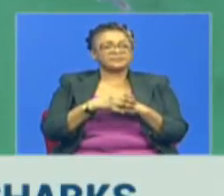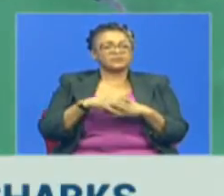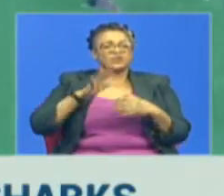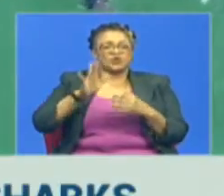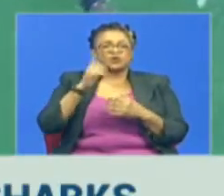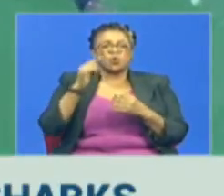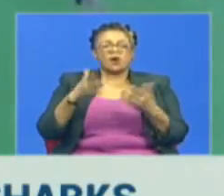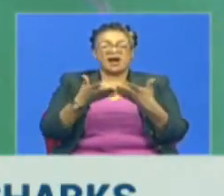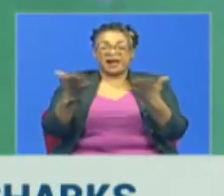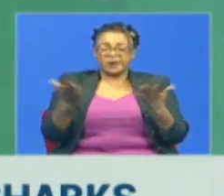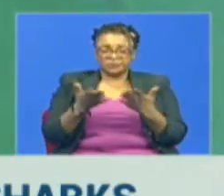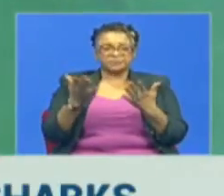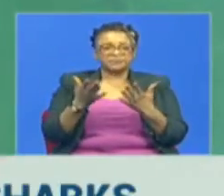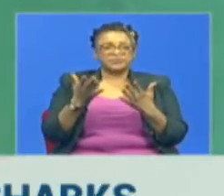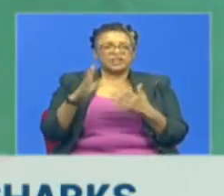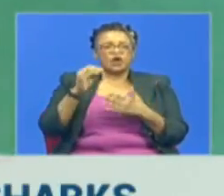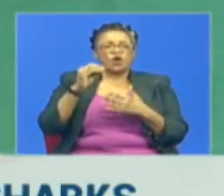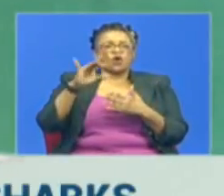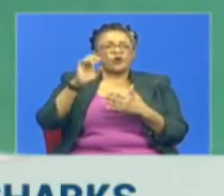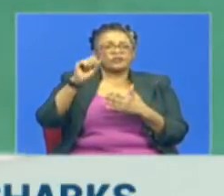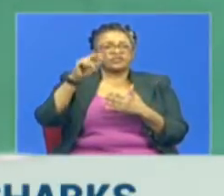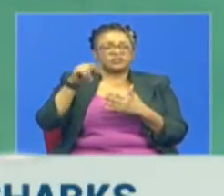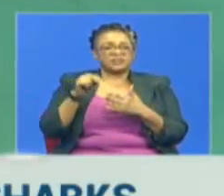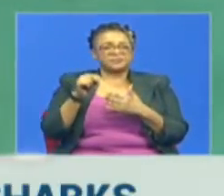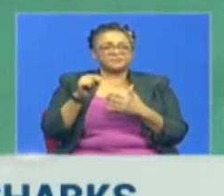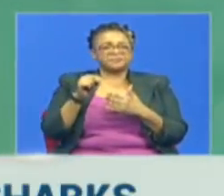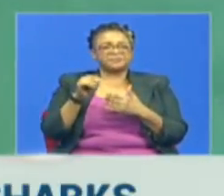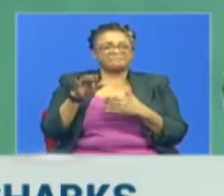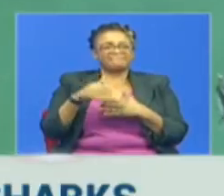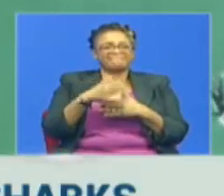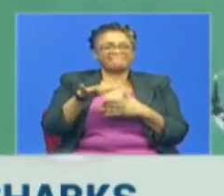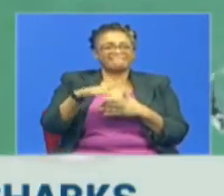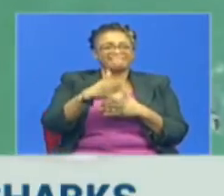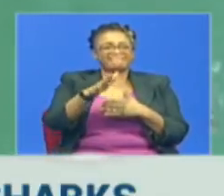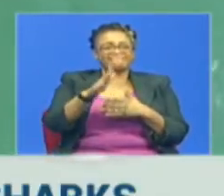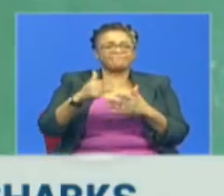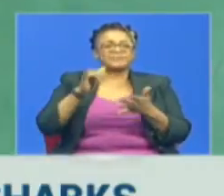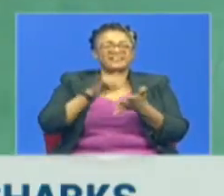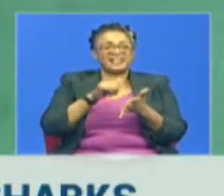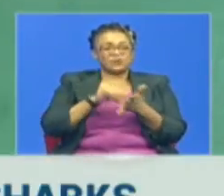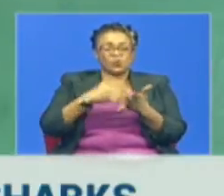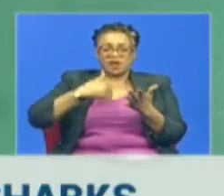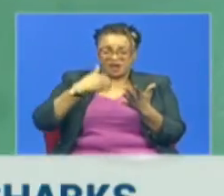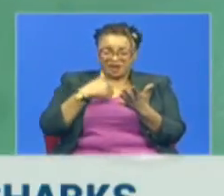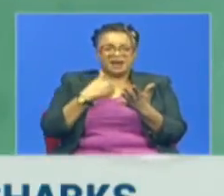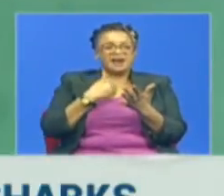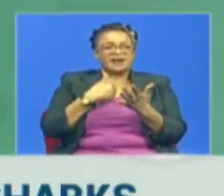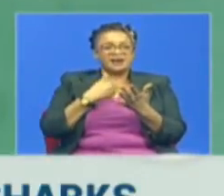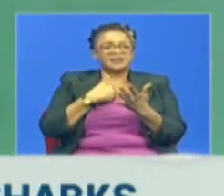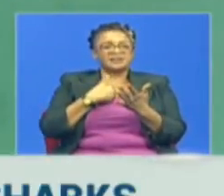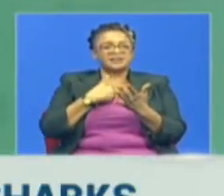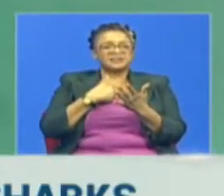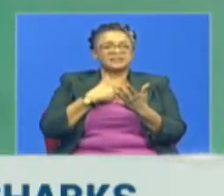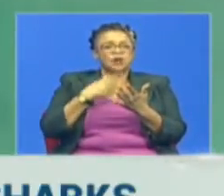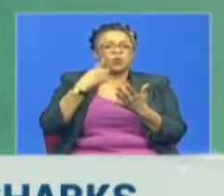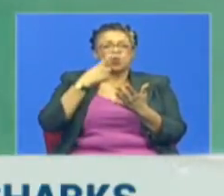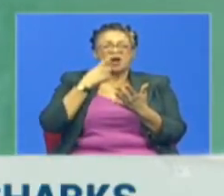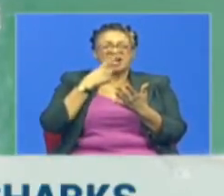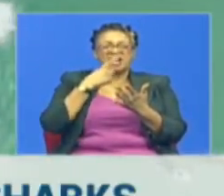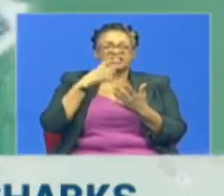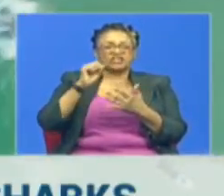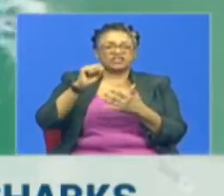in the ocean, almost oblivious to the fact that there was a great white shark